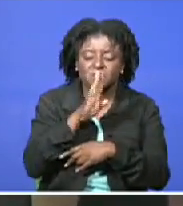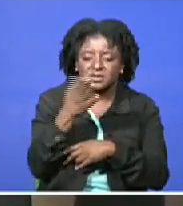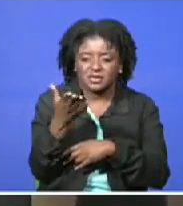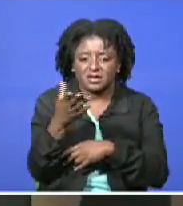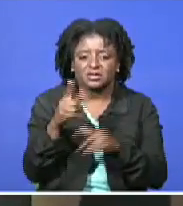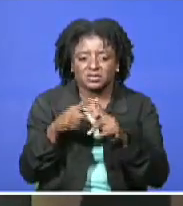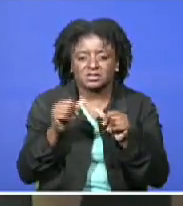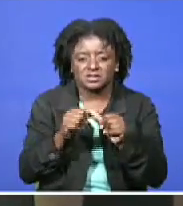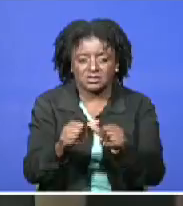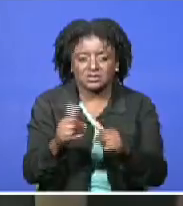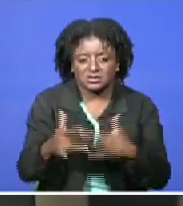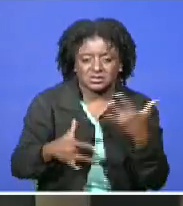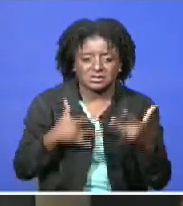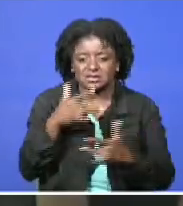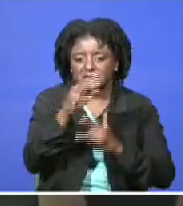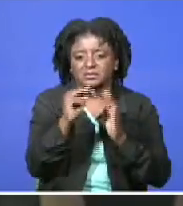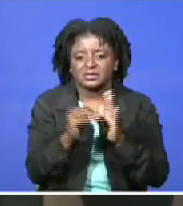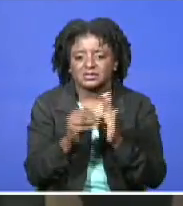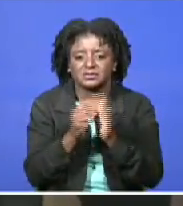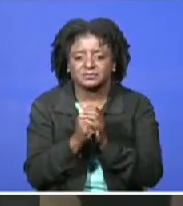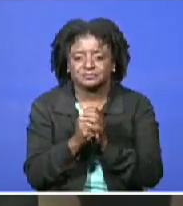to continue this excitement.